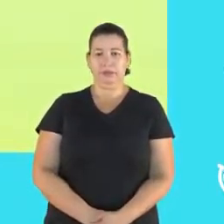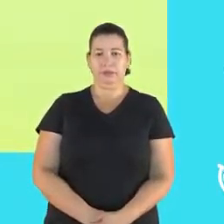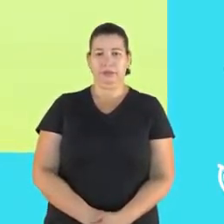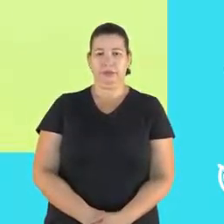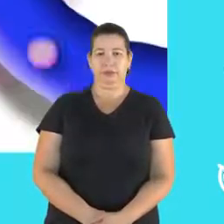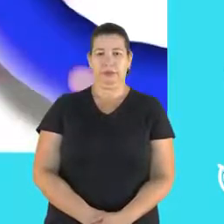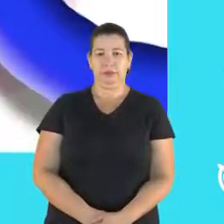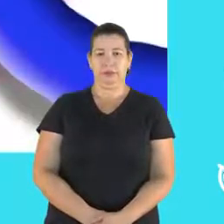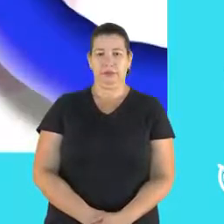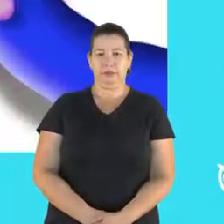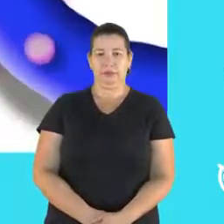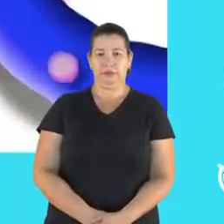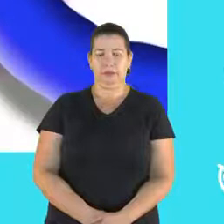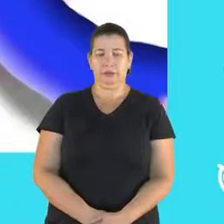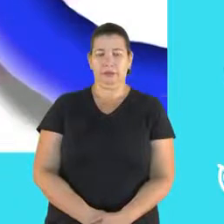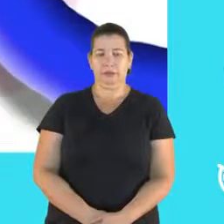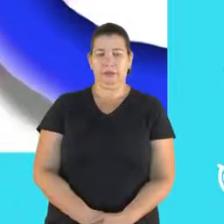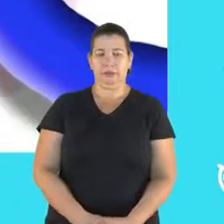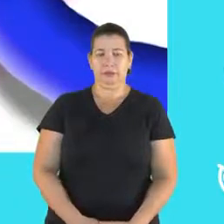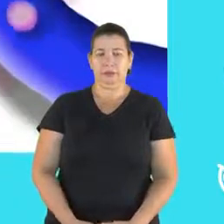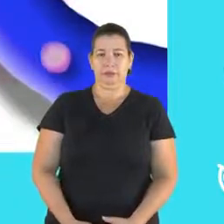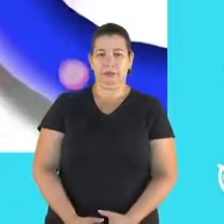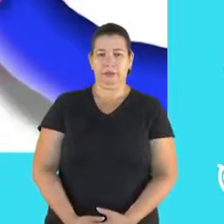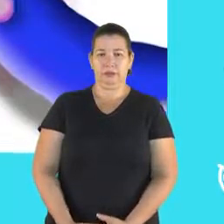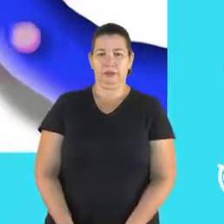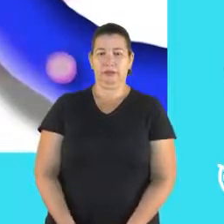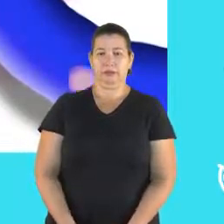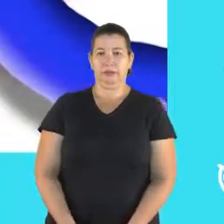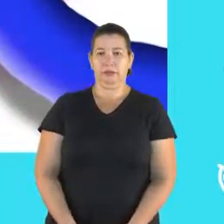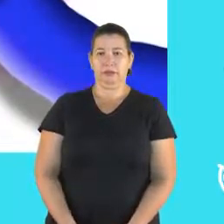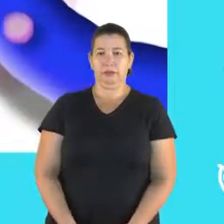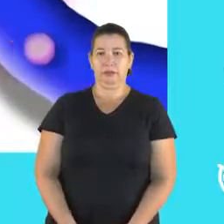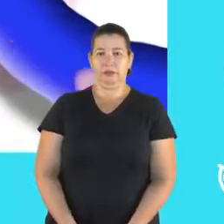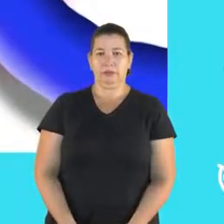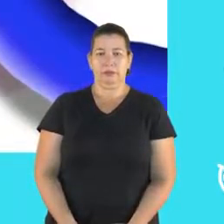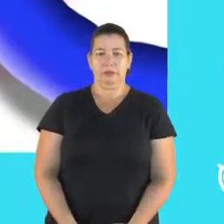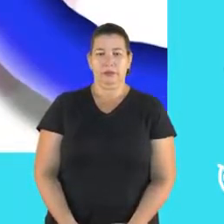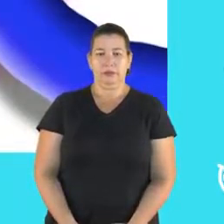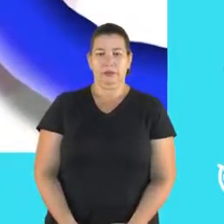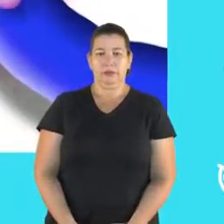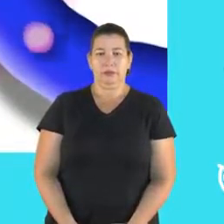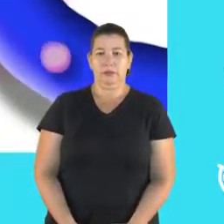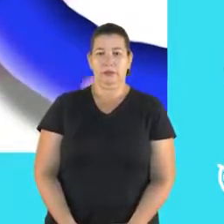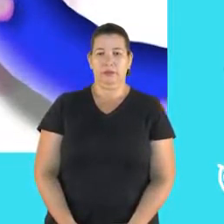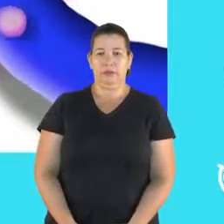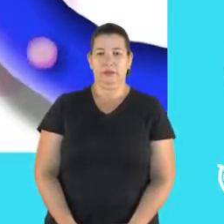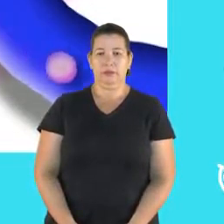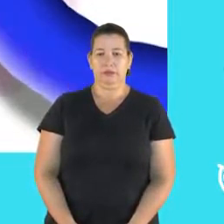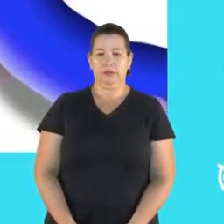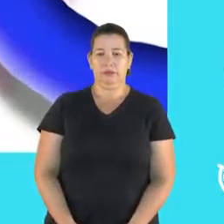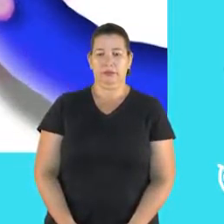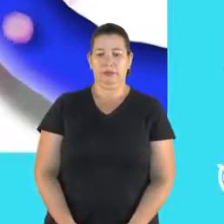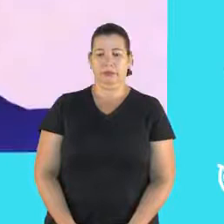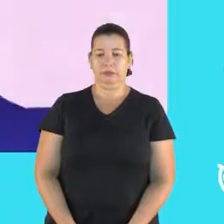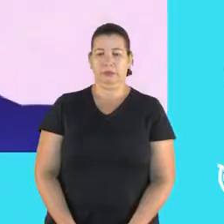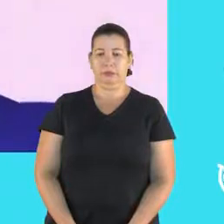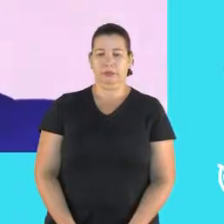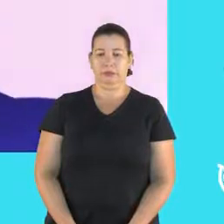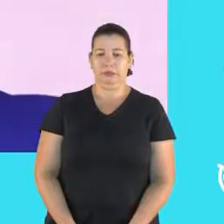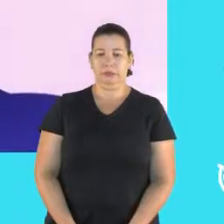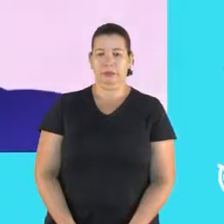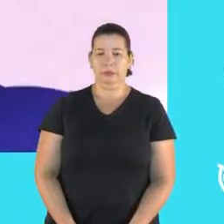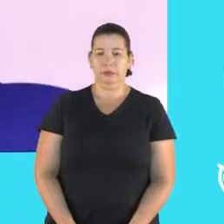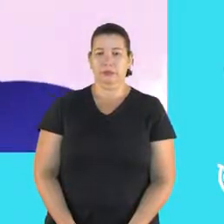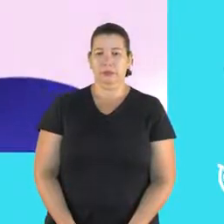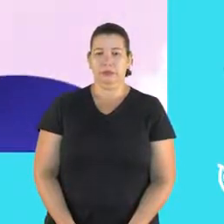cells respond. Diabetes is one of the most common hormonal disorders, occurring when the pancreas secretes too little insulin,